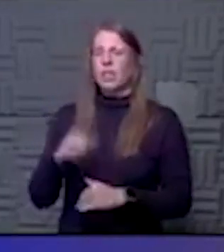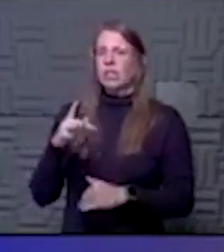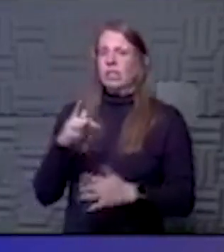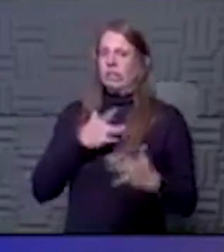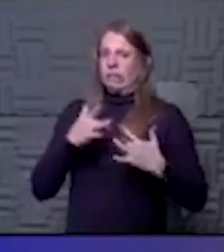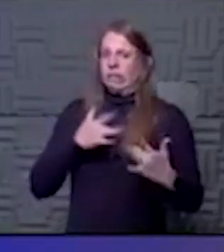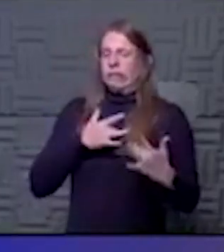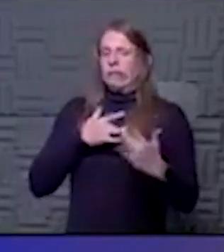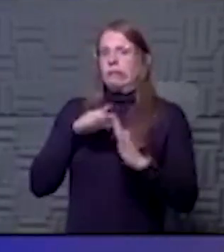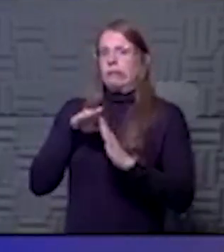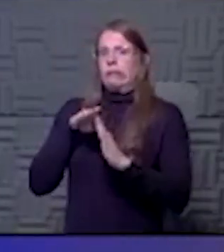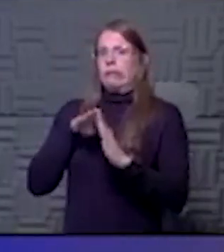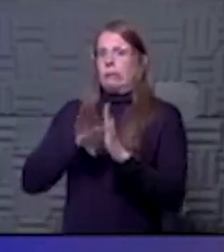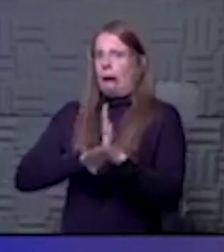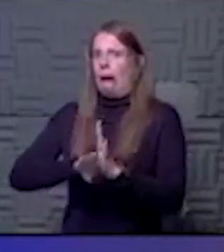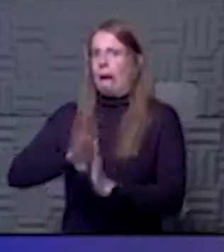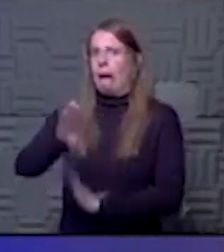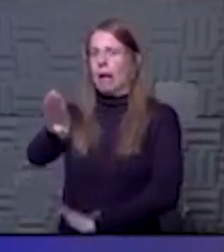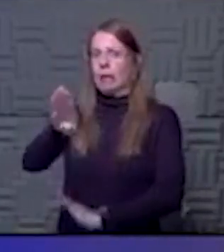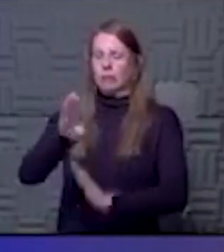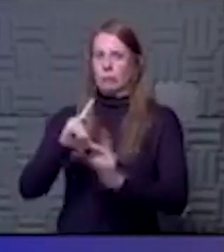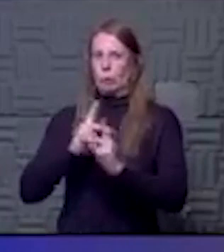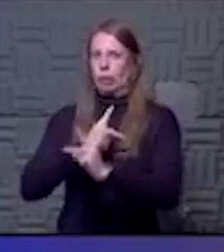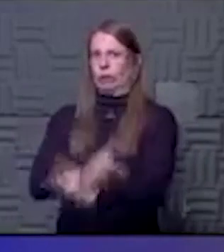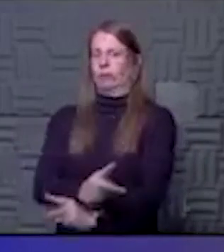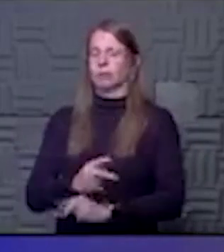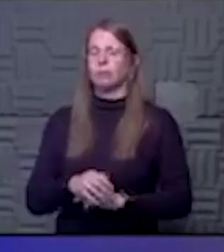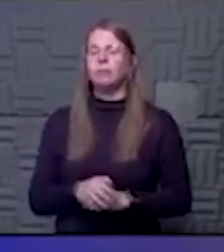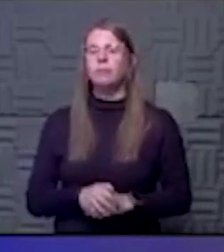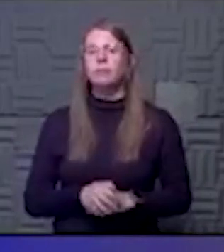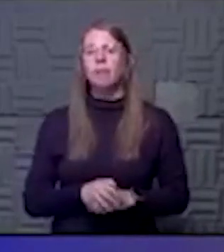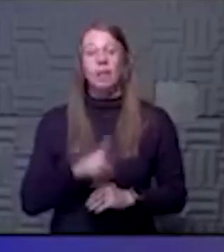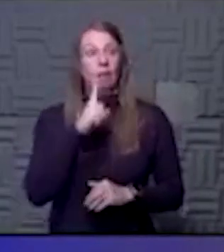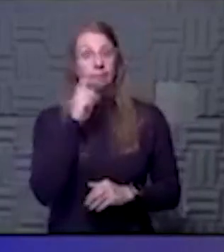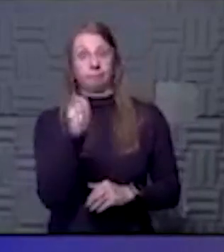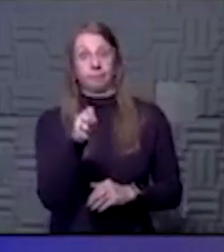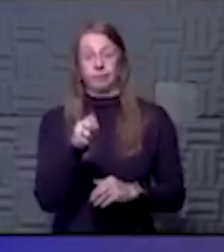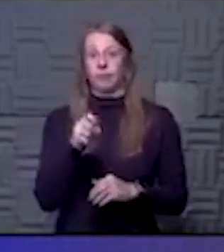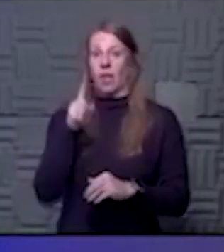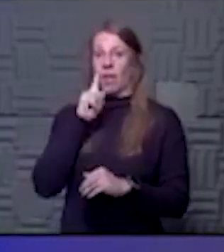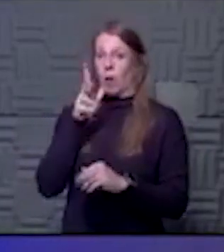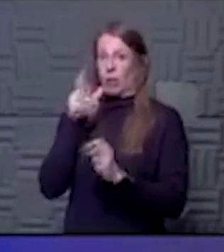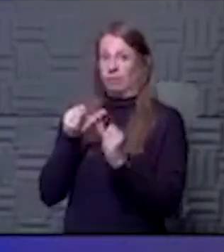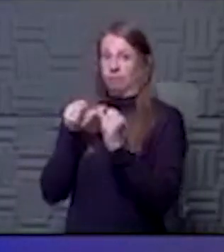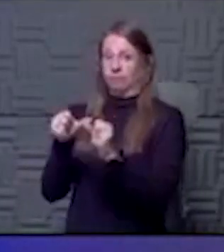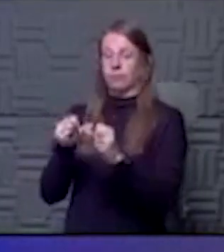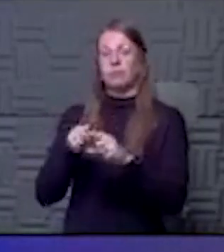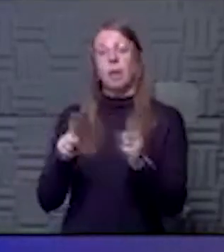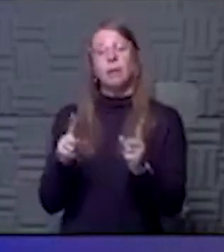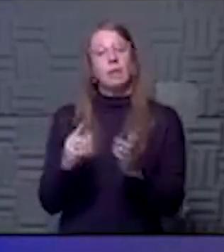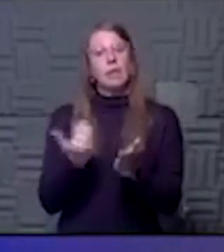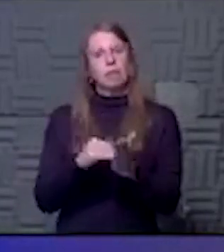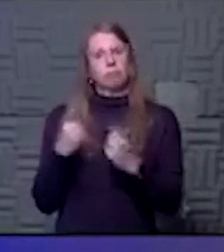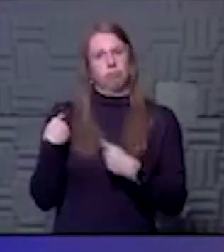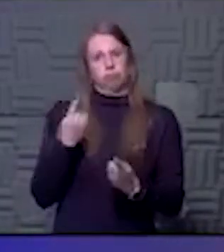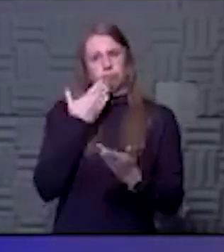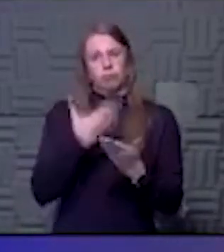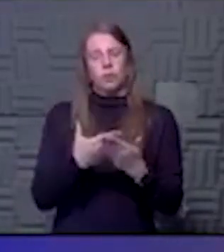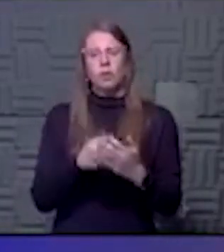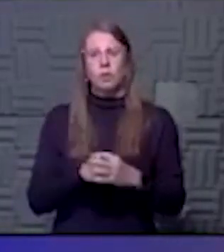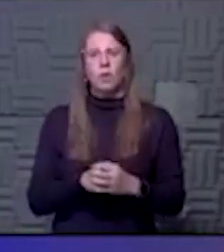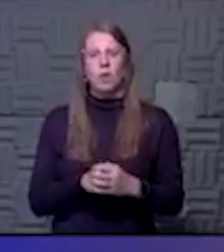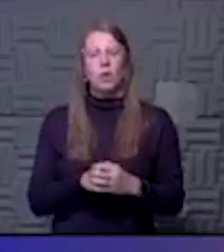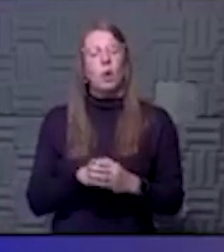in the wrong direction. They were going in the wrong direction. And continue. Well, we thought they were going to continue. So far, it's good. And again, I think we are going to see just